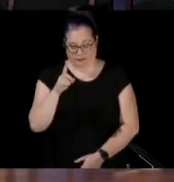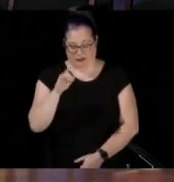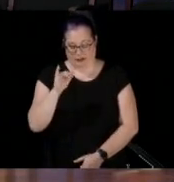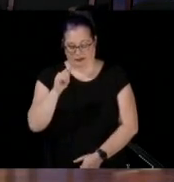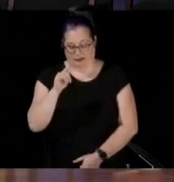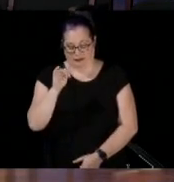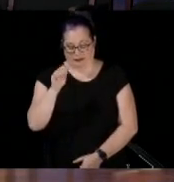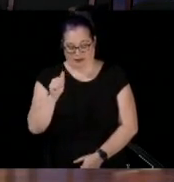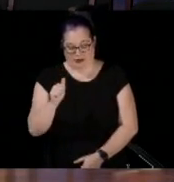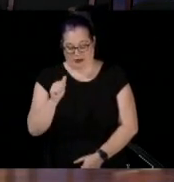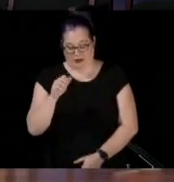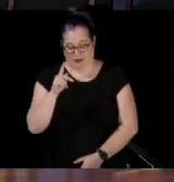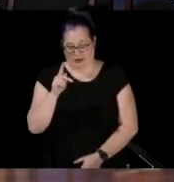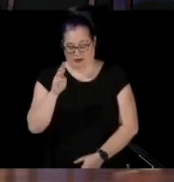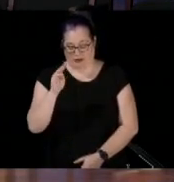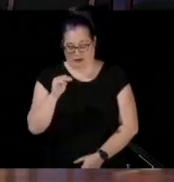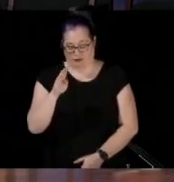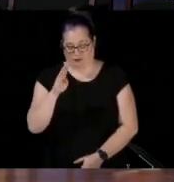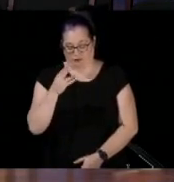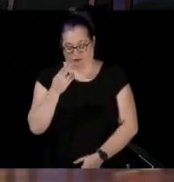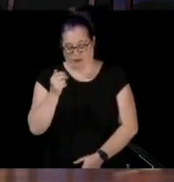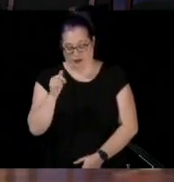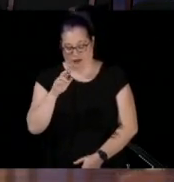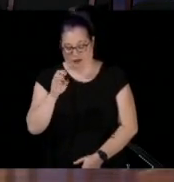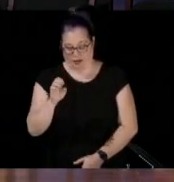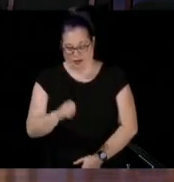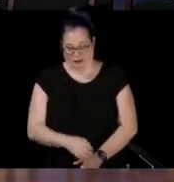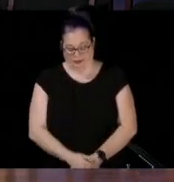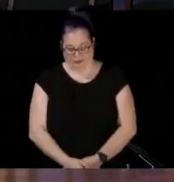Aditya Kumbare.